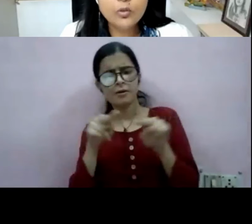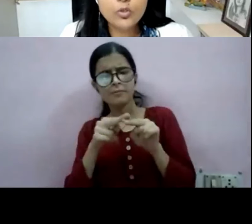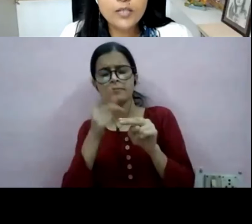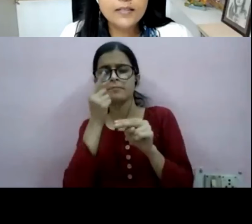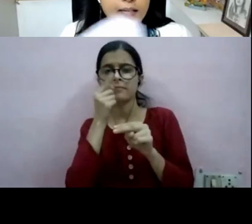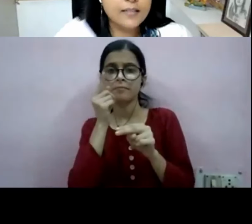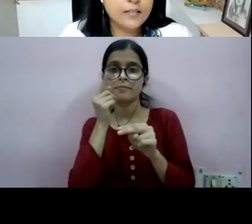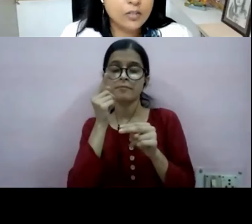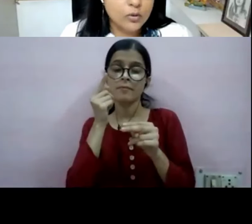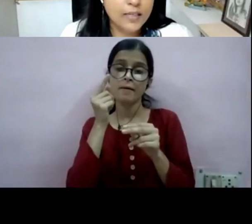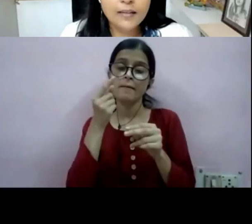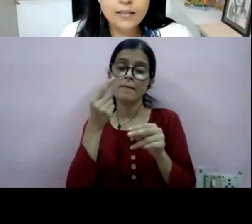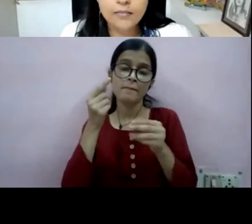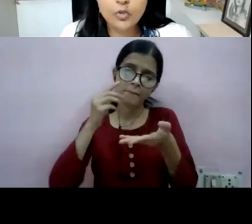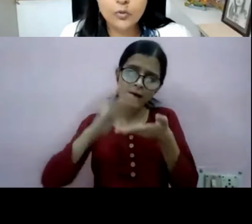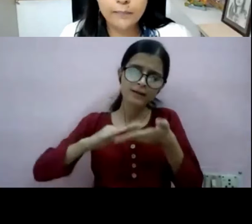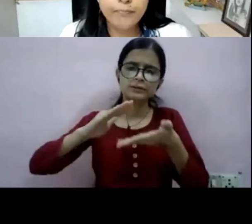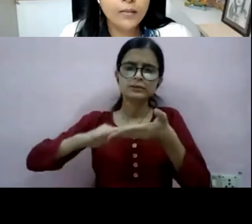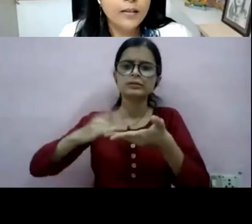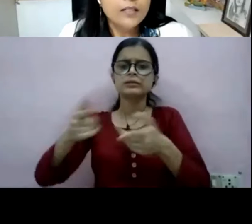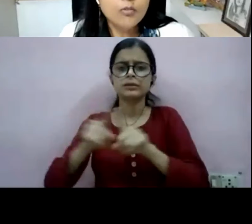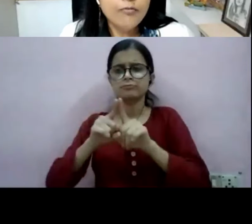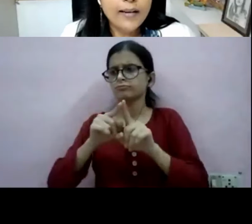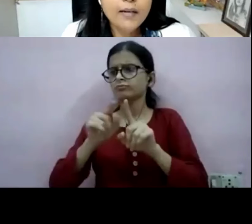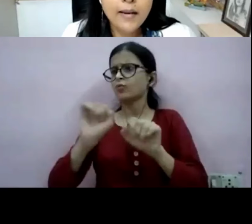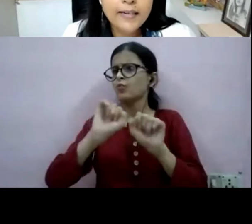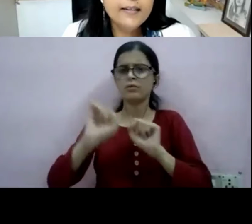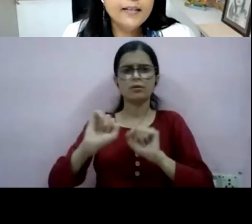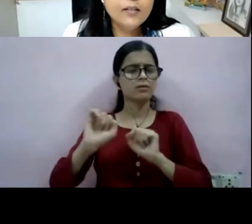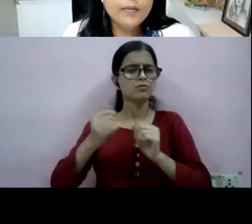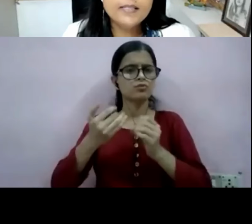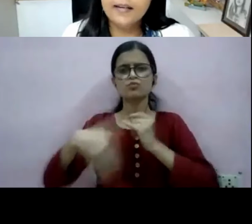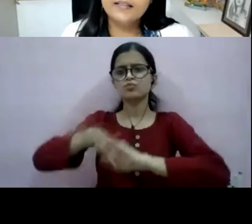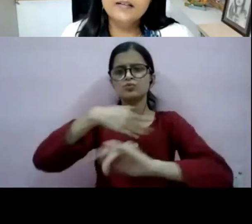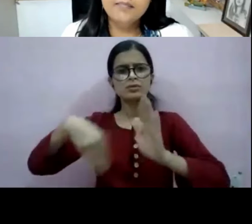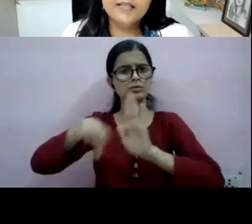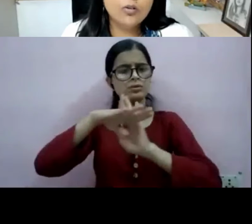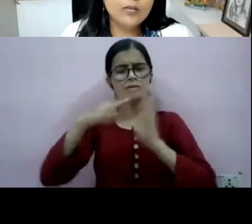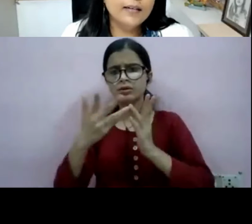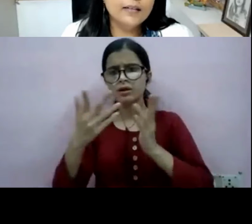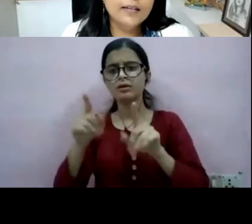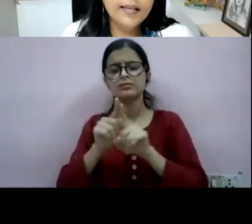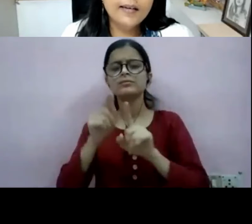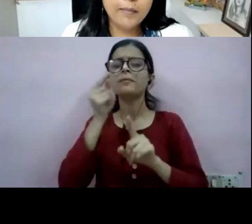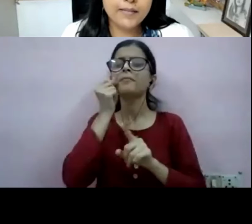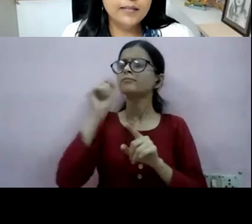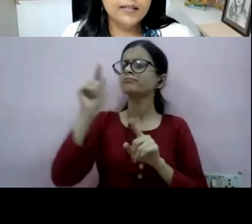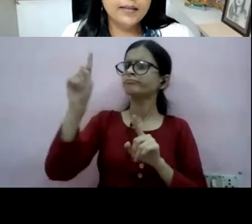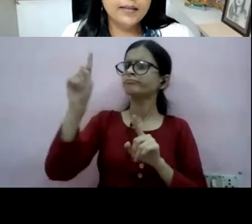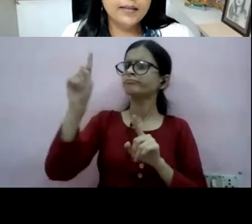primary social status to the individual. So while men tend to be selected based on their earning capacity